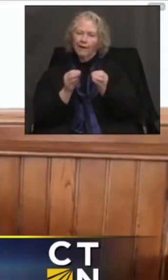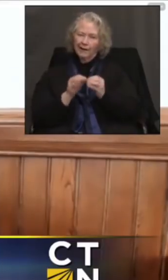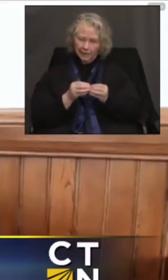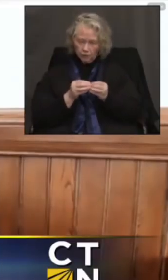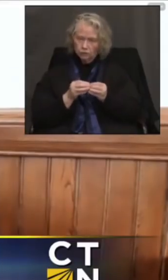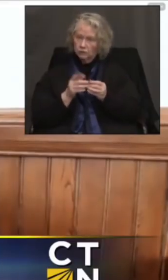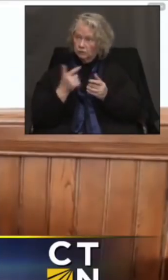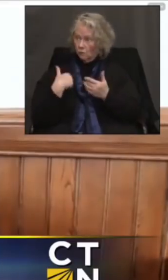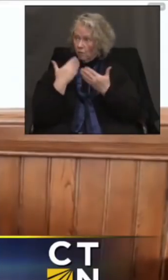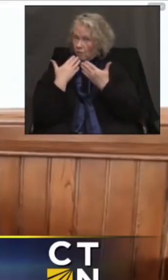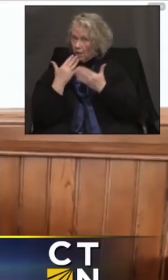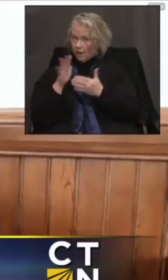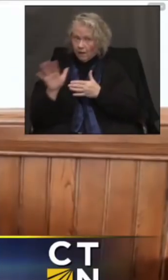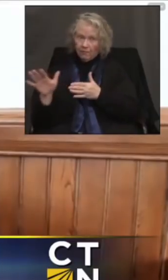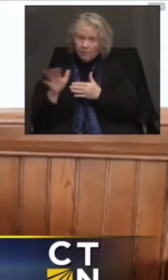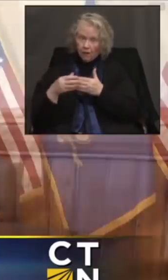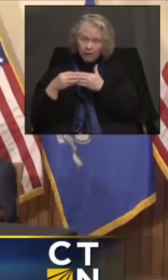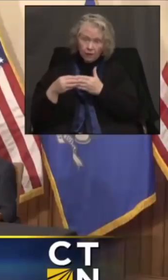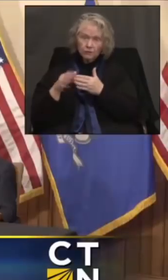their leadership and their support.